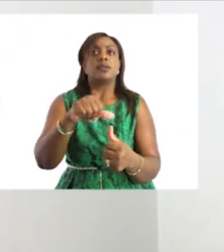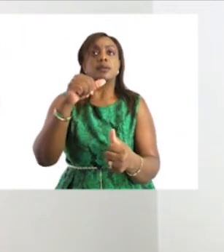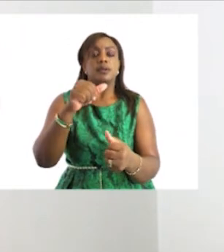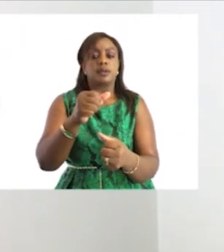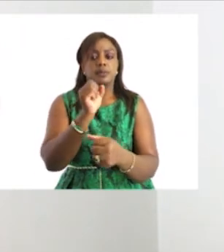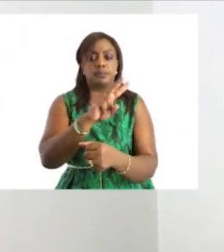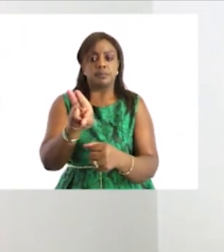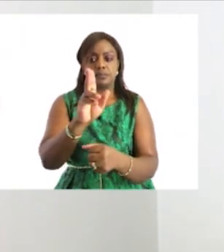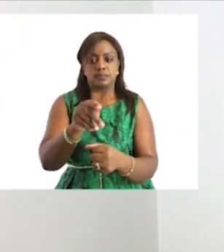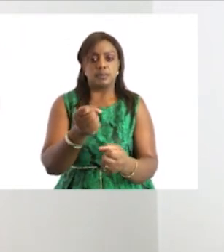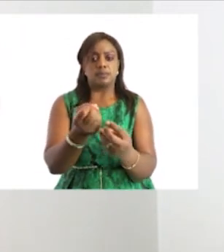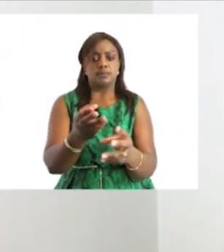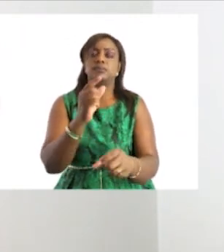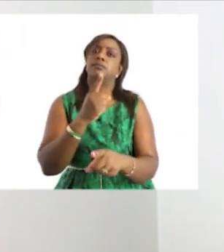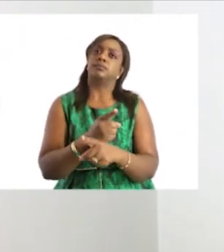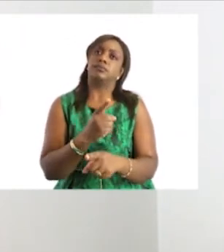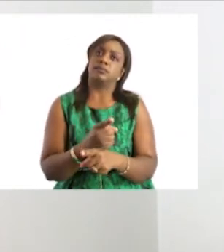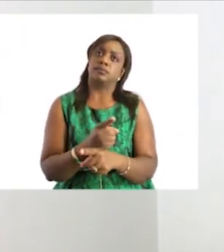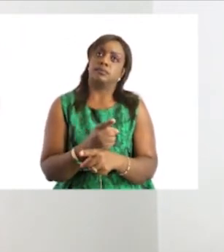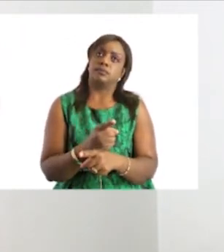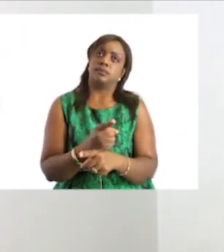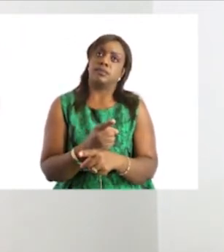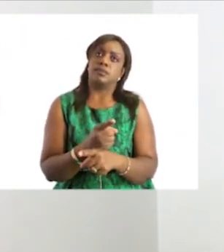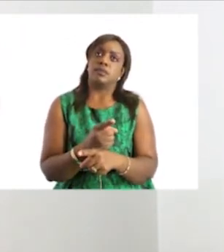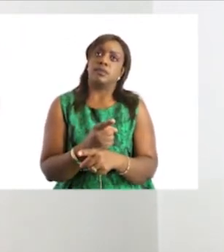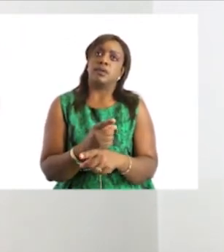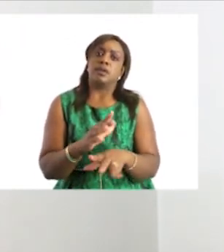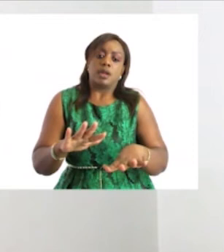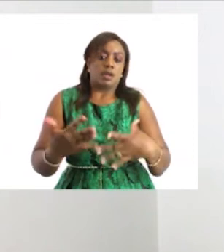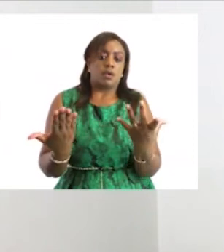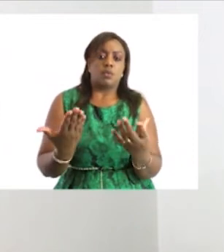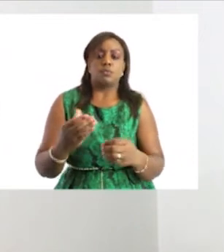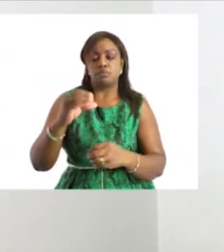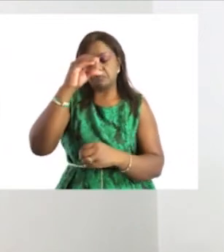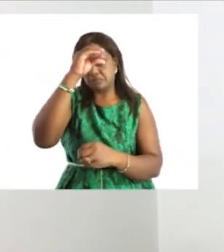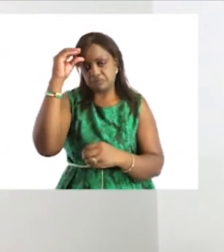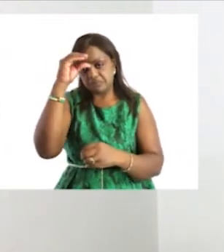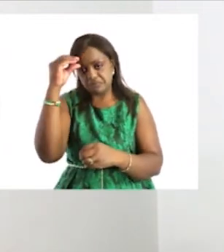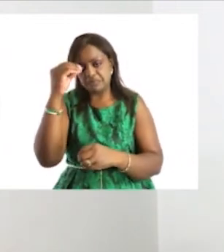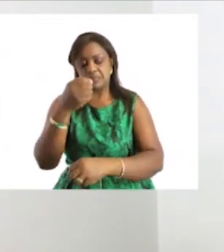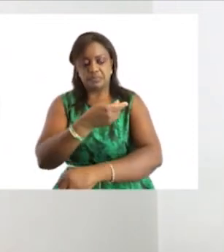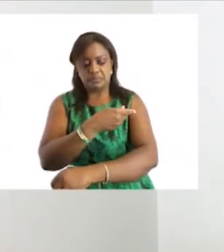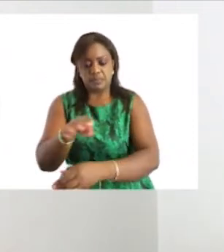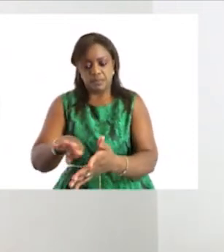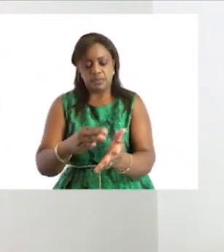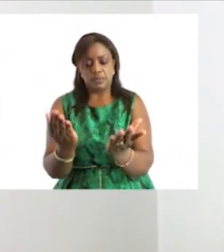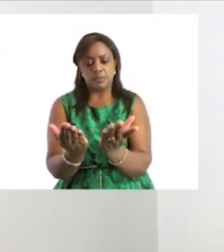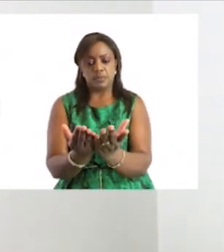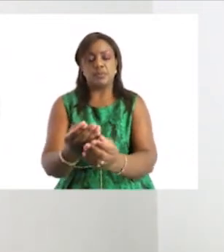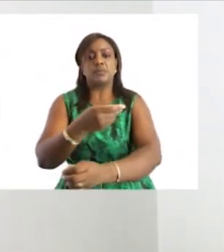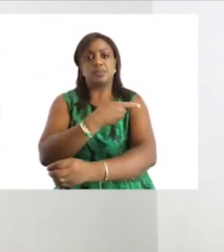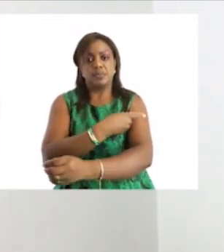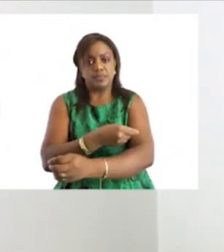but the government doesn't come to us. It sends people like the nurses that come to school for immunization, or the doctors when you